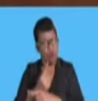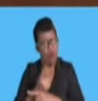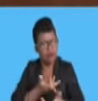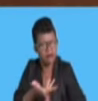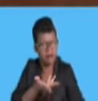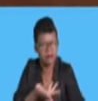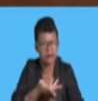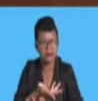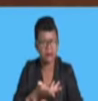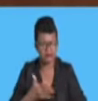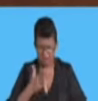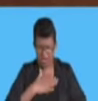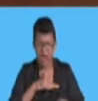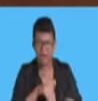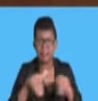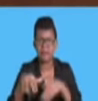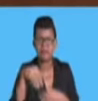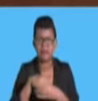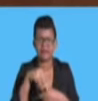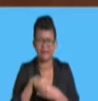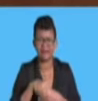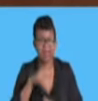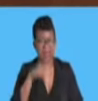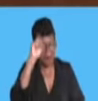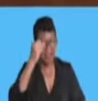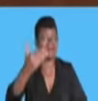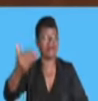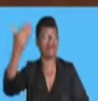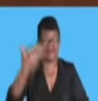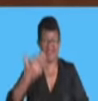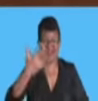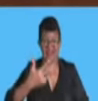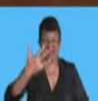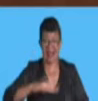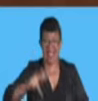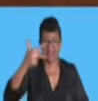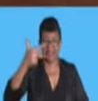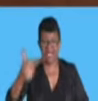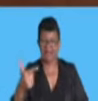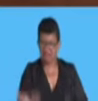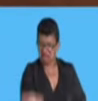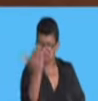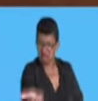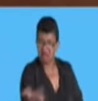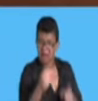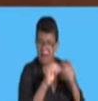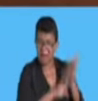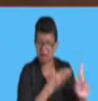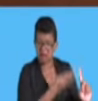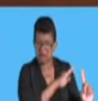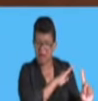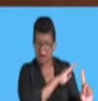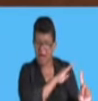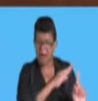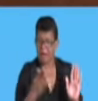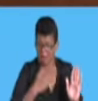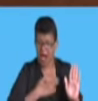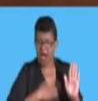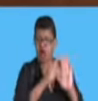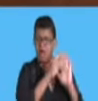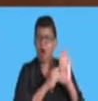forces. In 1987, Madam Speaker, he was my Chief of Staff and Deputy Commander. We worked very hard together